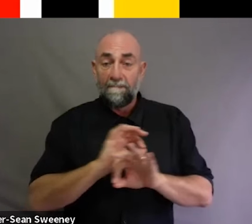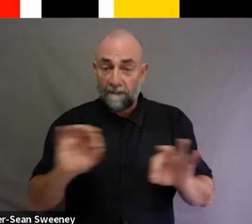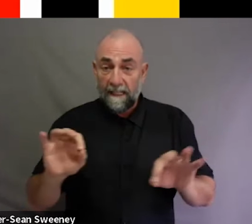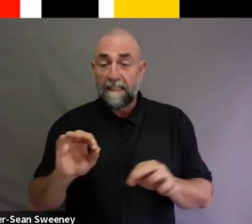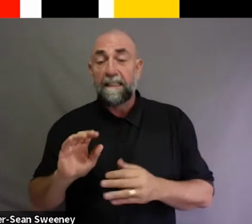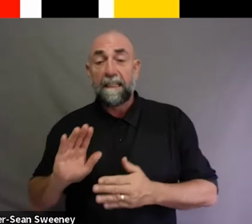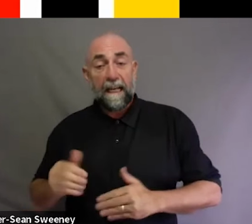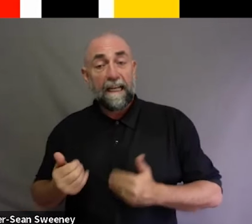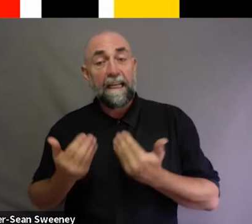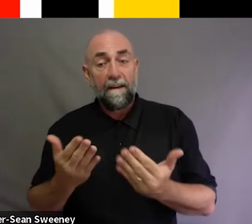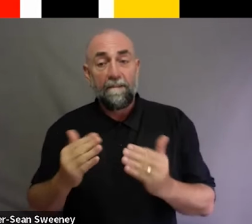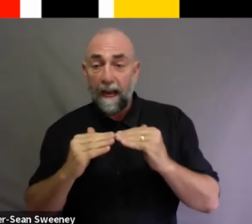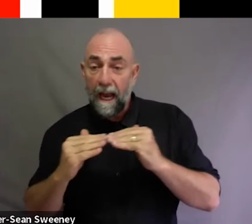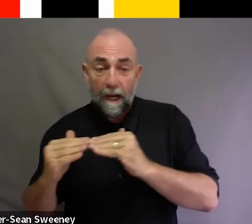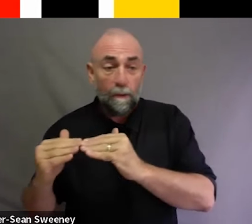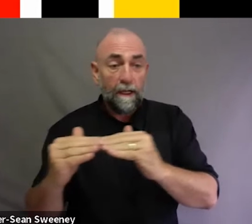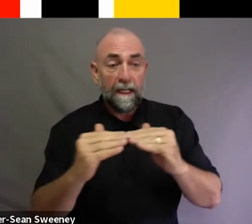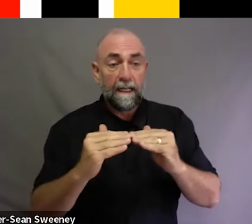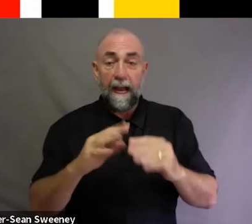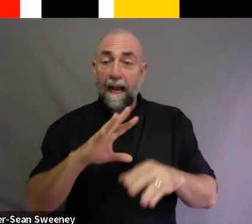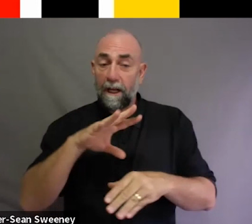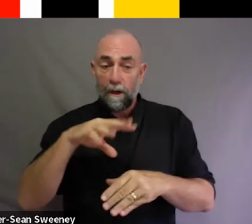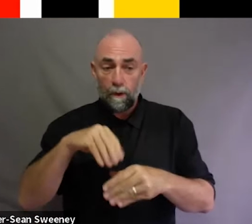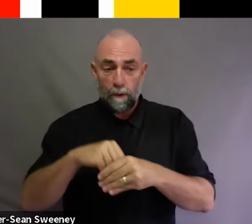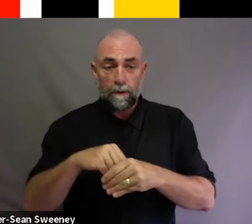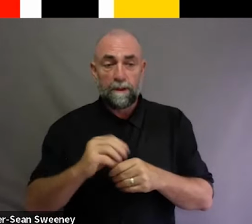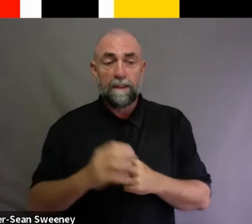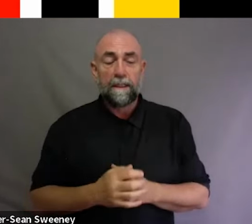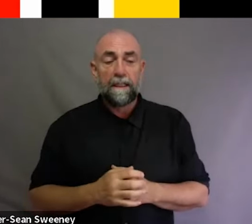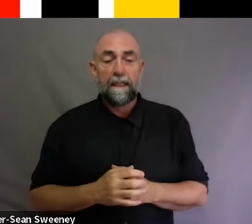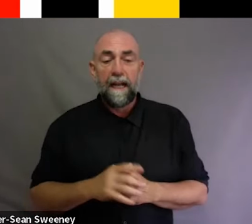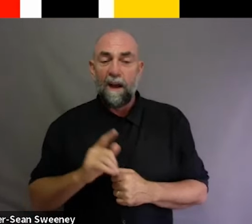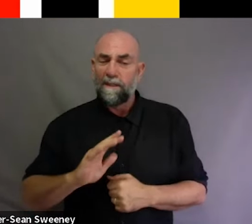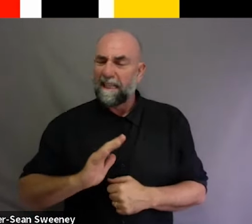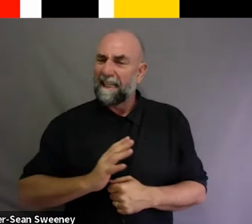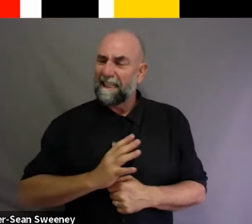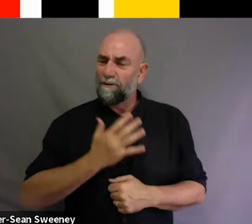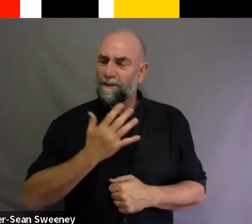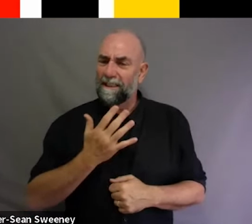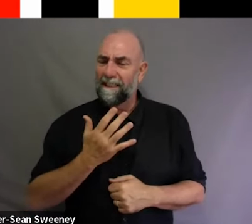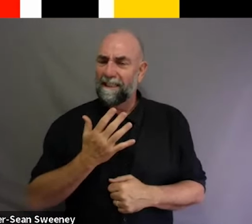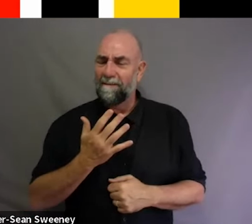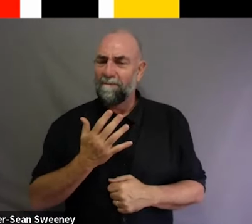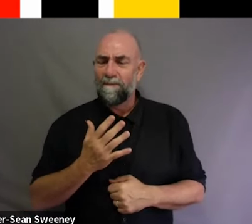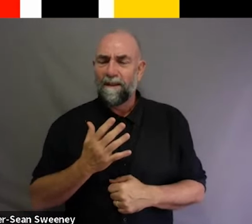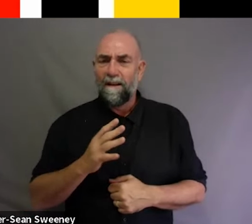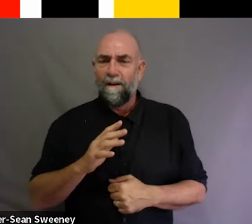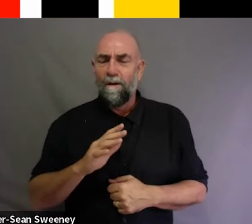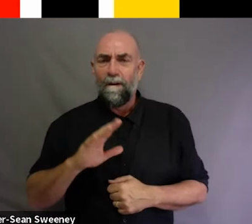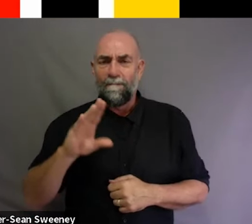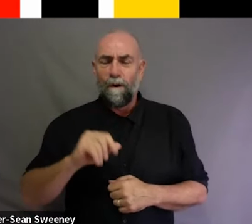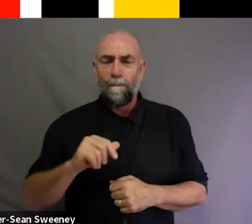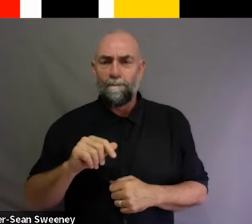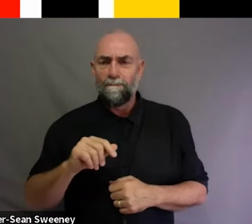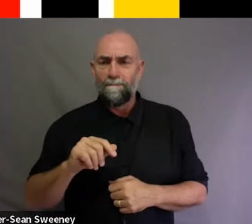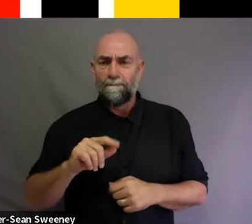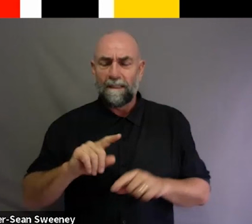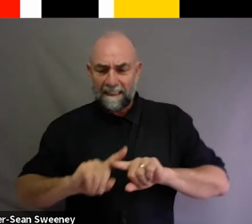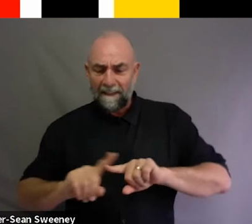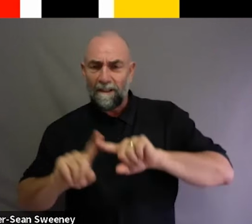a bottom-up exercise of self-discovery. So by facilitating a reflection in the class, the students were